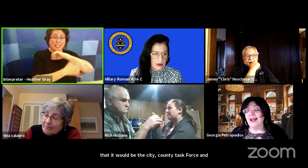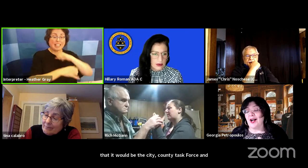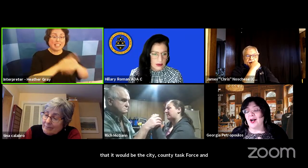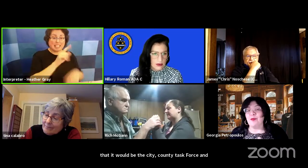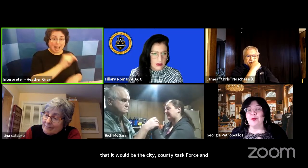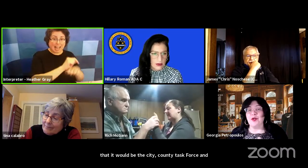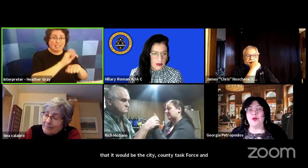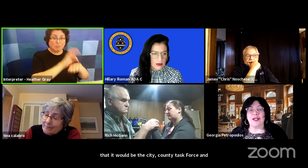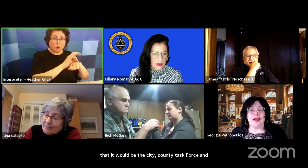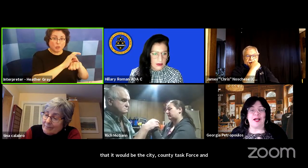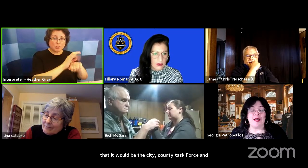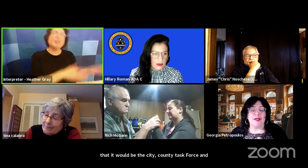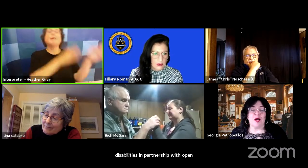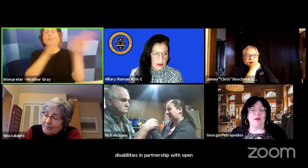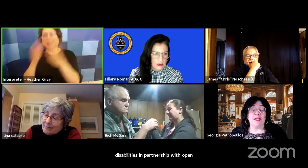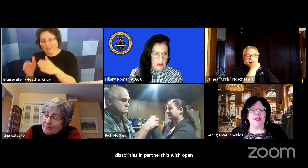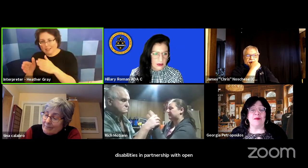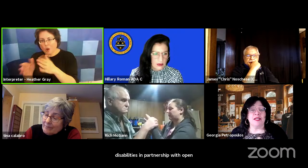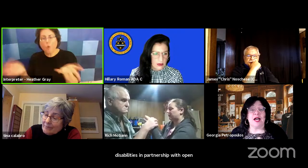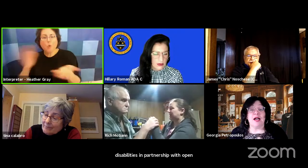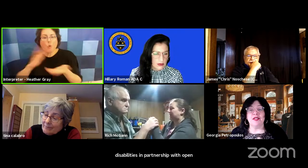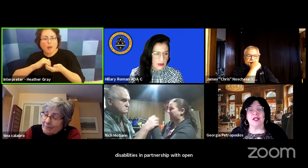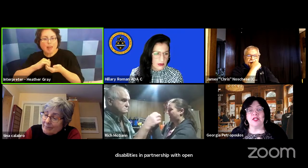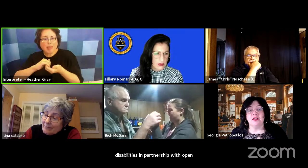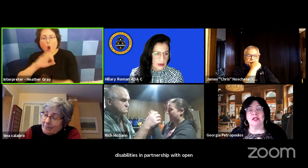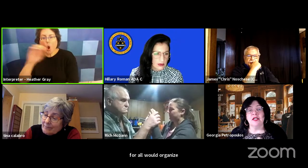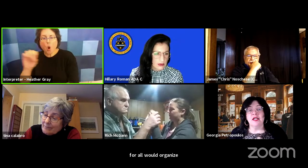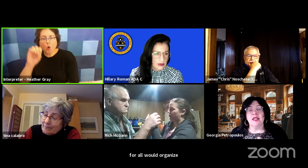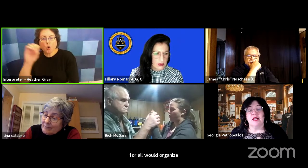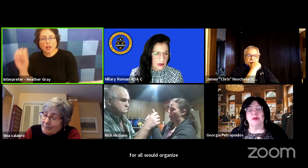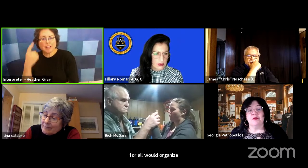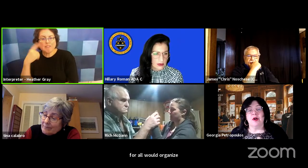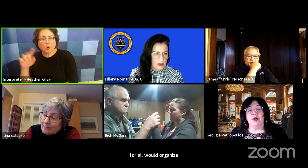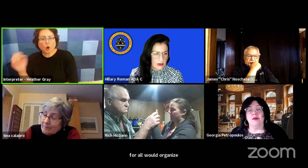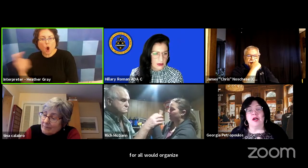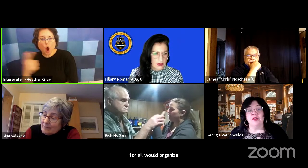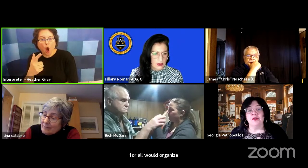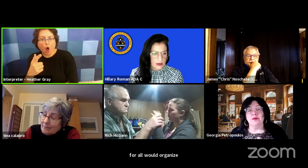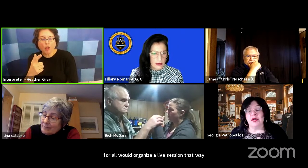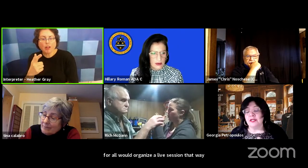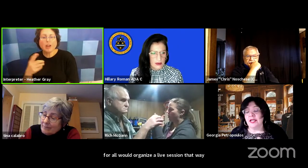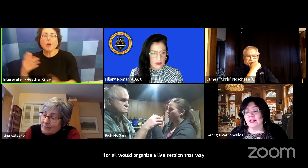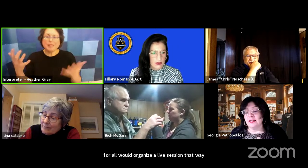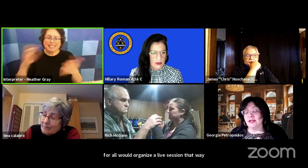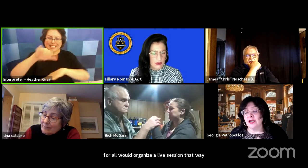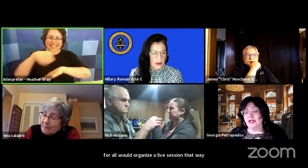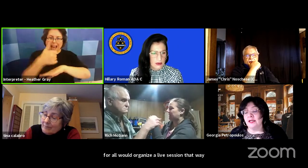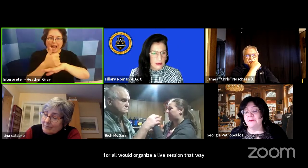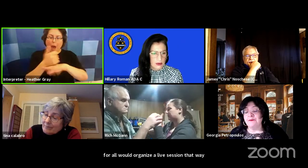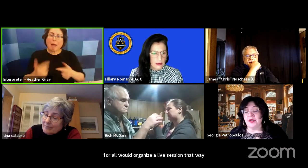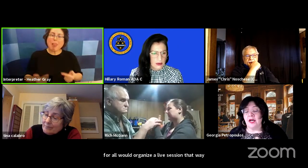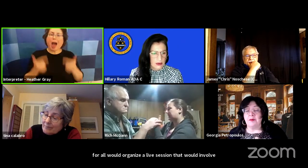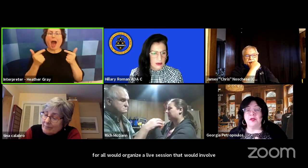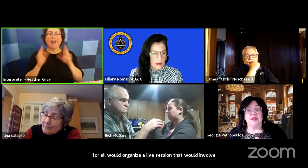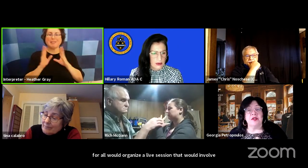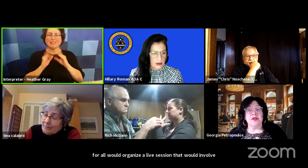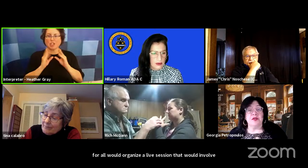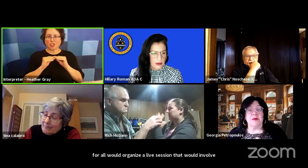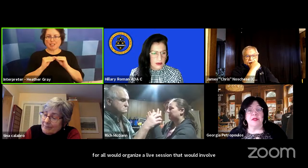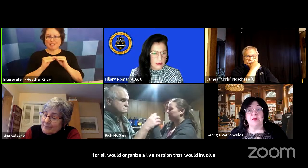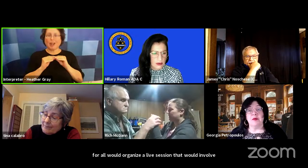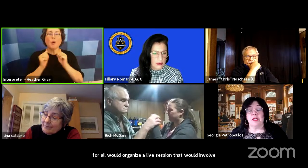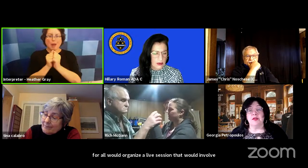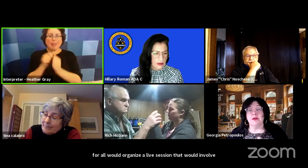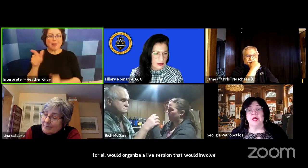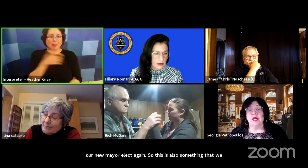All would organize a live session that would involve our new mayor-elect, Ed Gainey. So this is